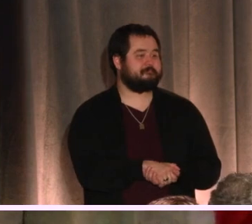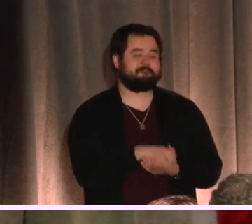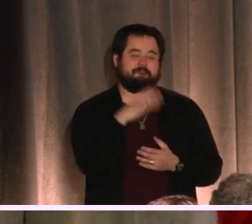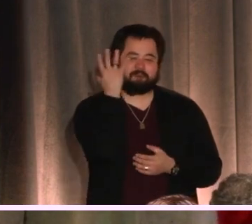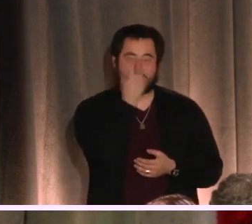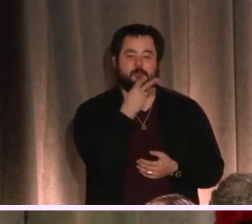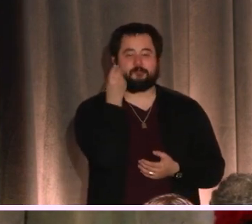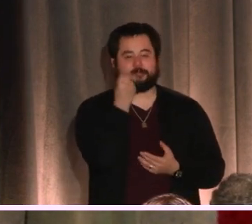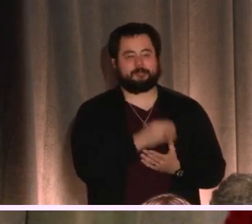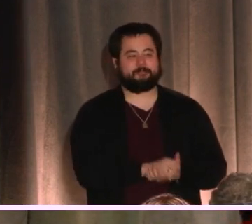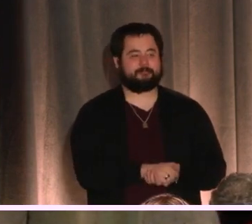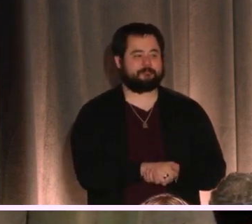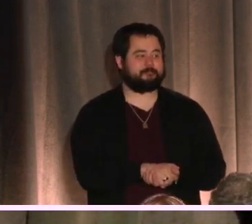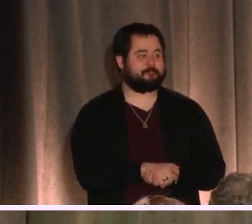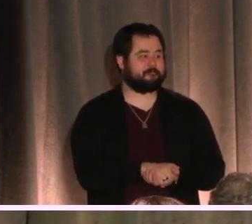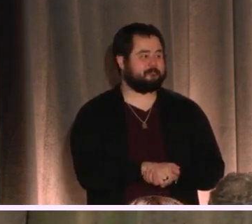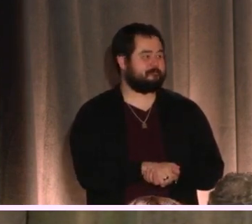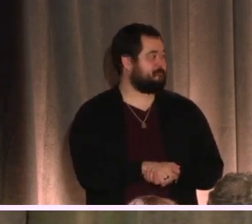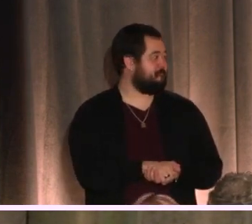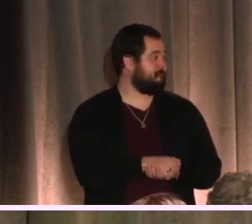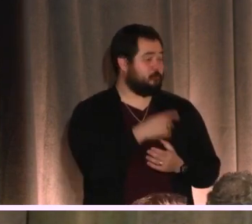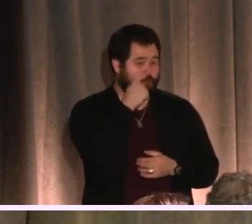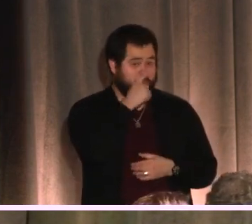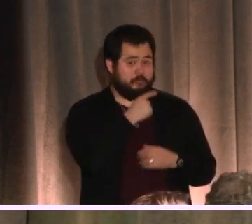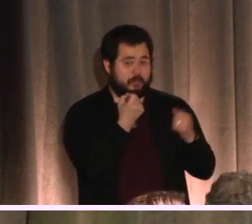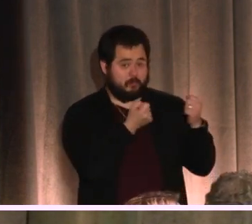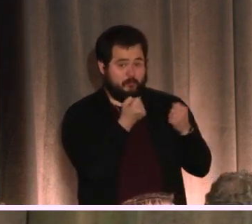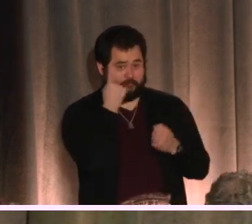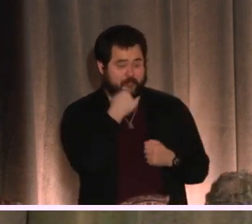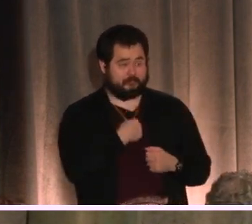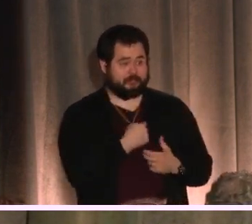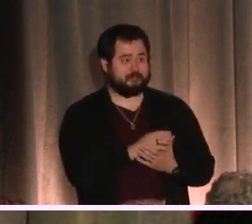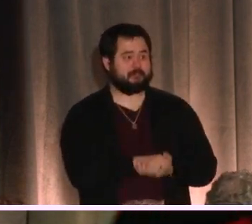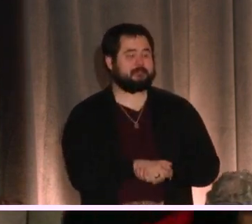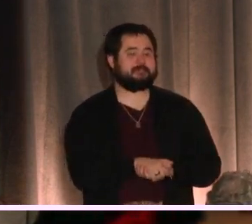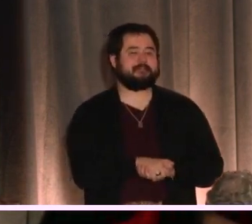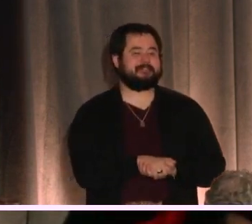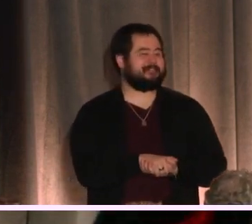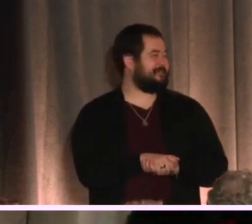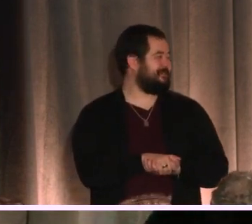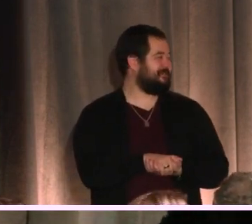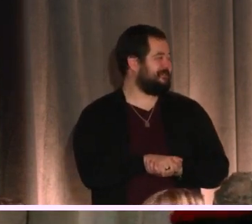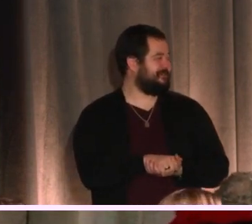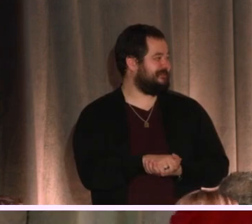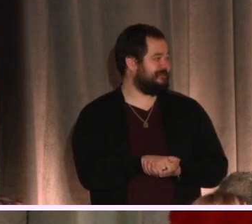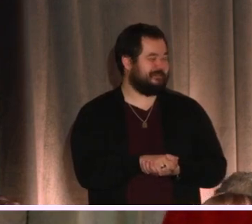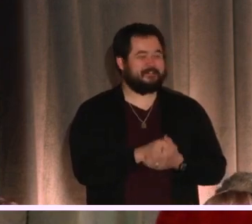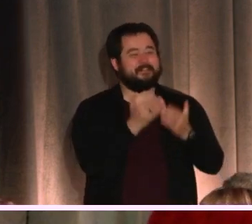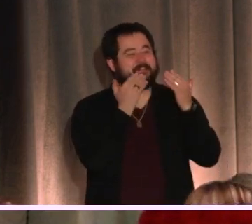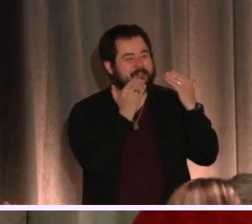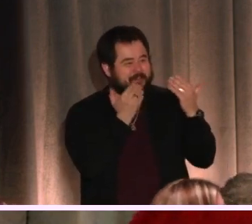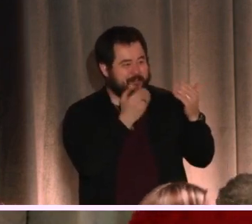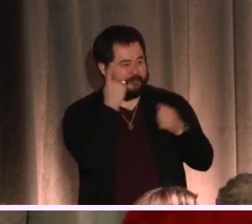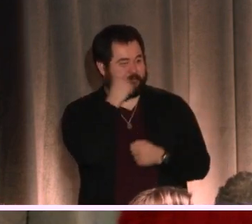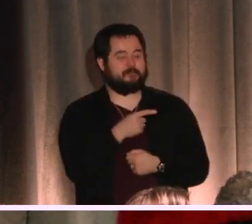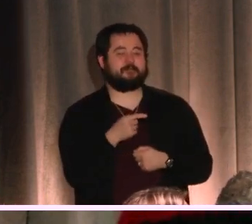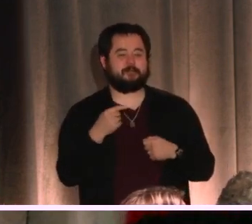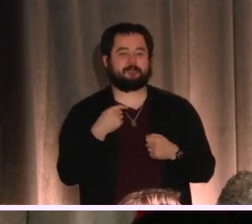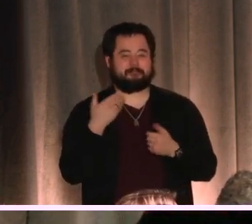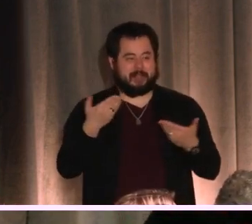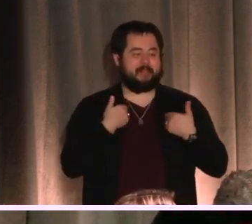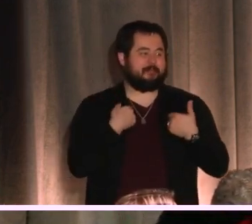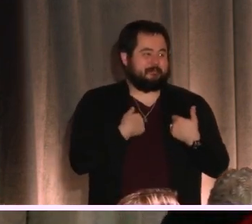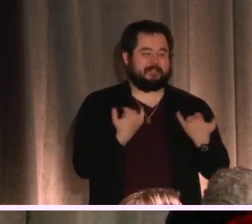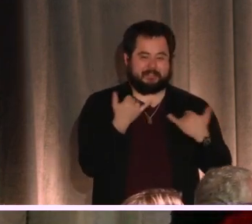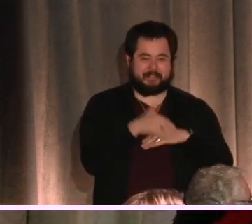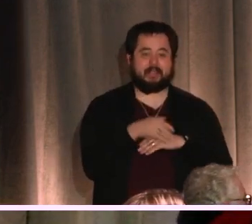Beautiful. Could you hold this one? Oh, sure. Yeah, be happy I to. don't want to drop it. Yes. Thank you for having me tonight. This event